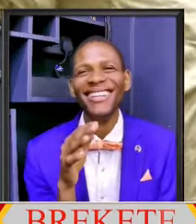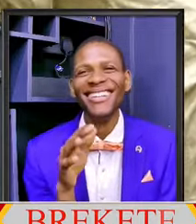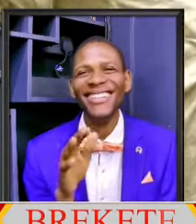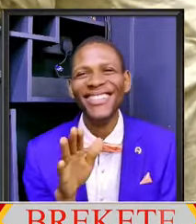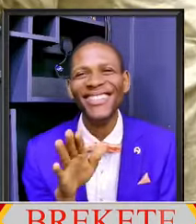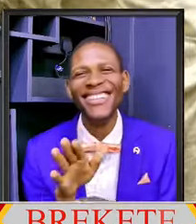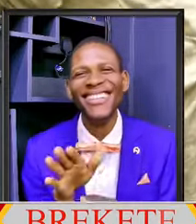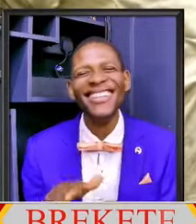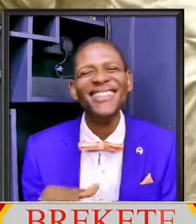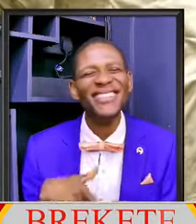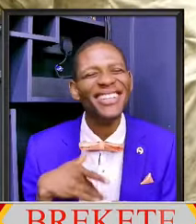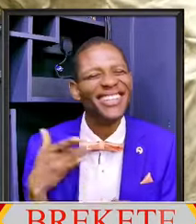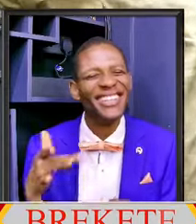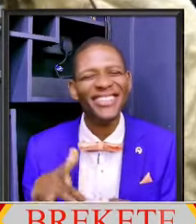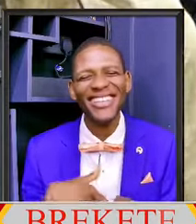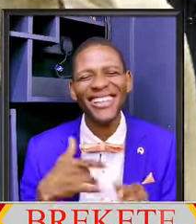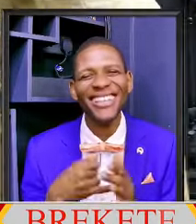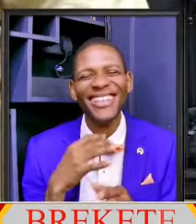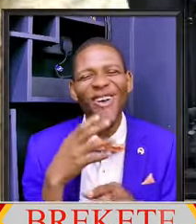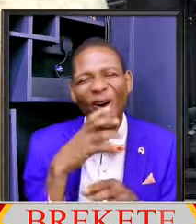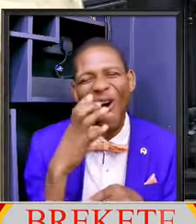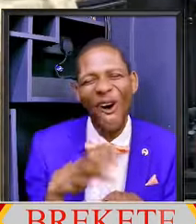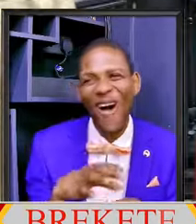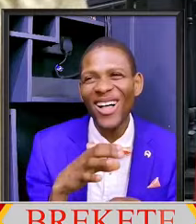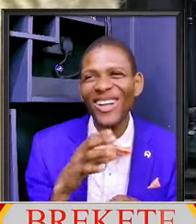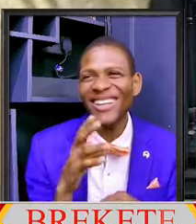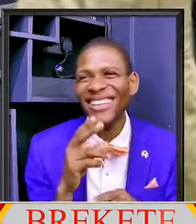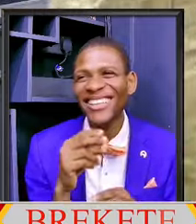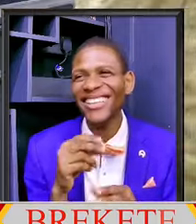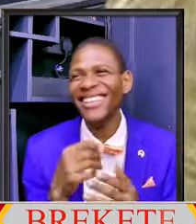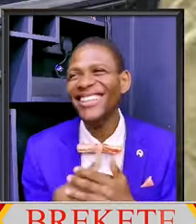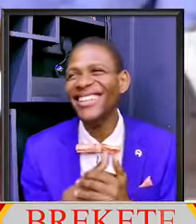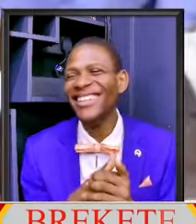Feel out for me. Is it hot?